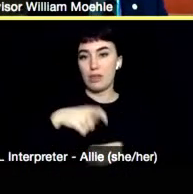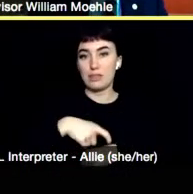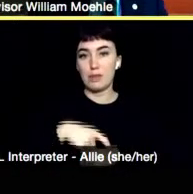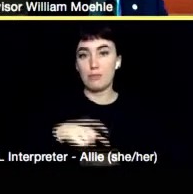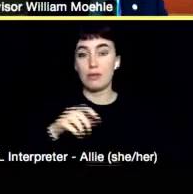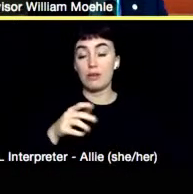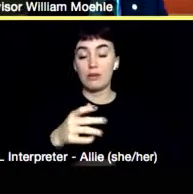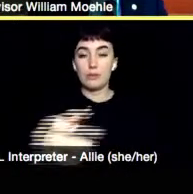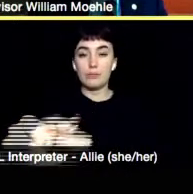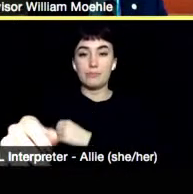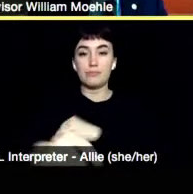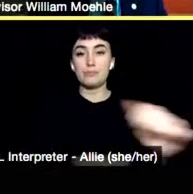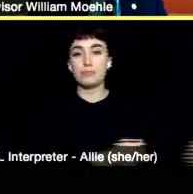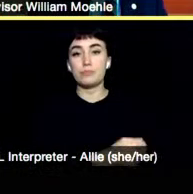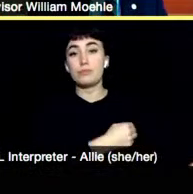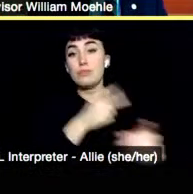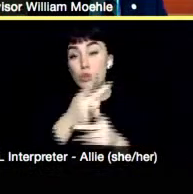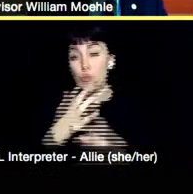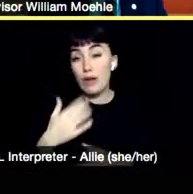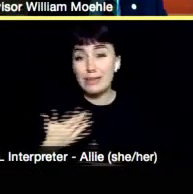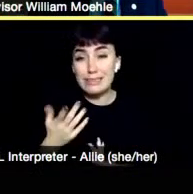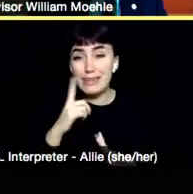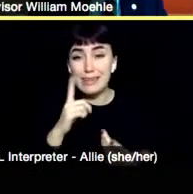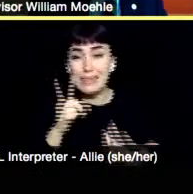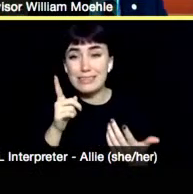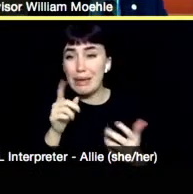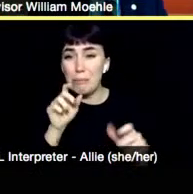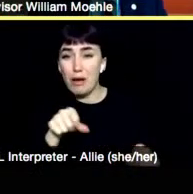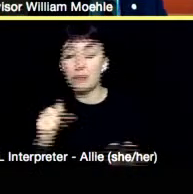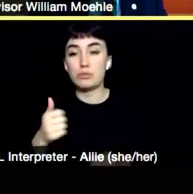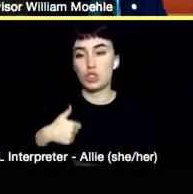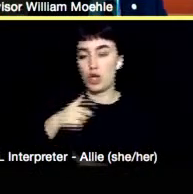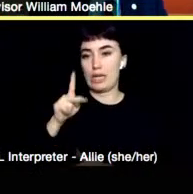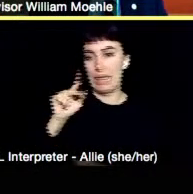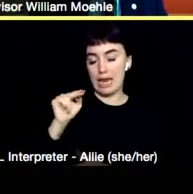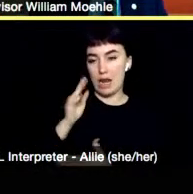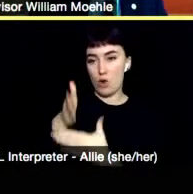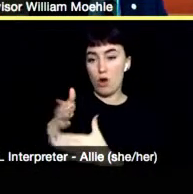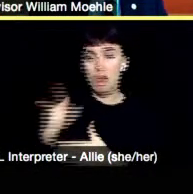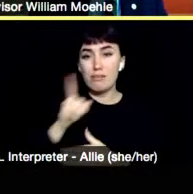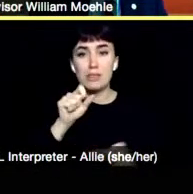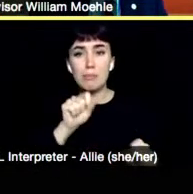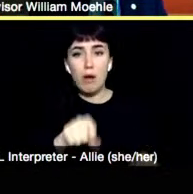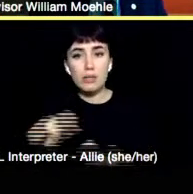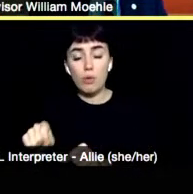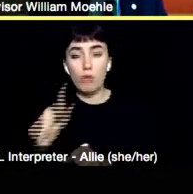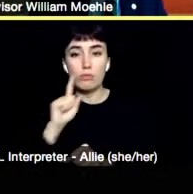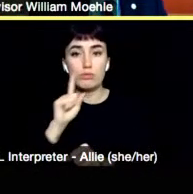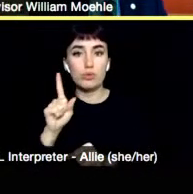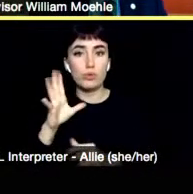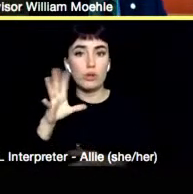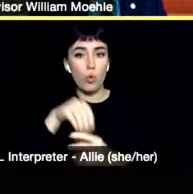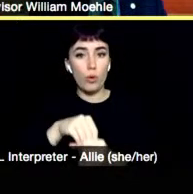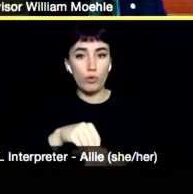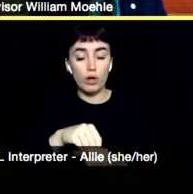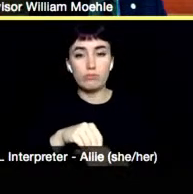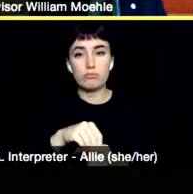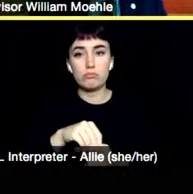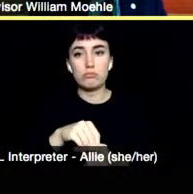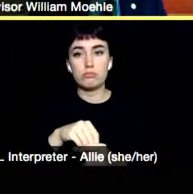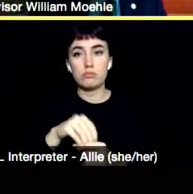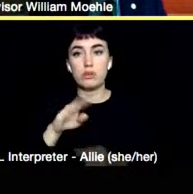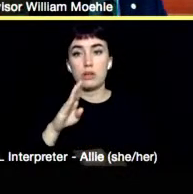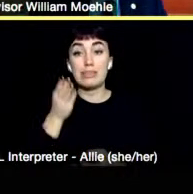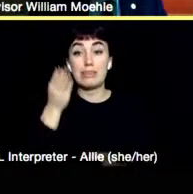and I'm sorry, Ken, for interrupting you, but I just want to keep the flow. Is it possible to incorporate, since the bids